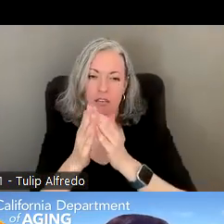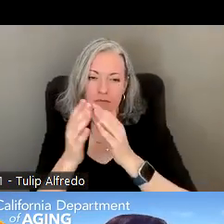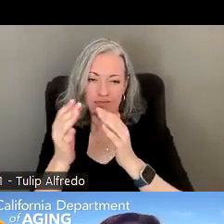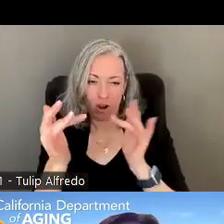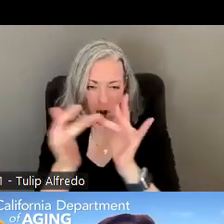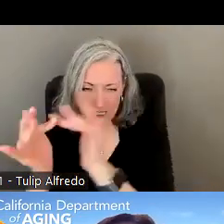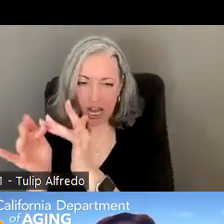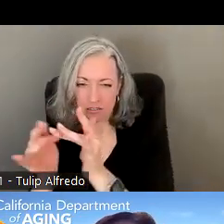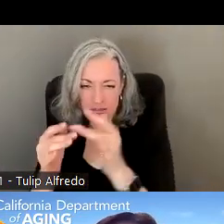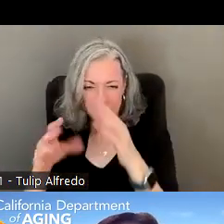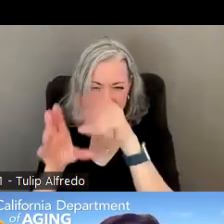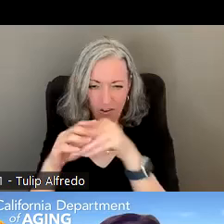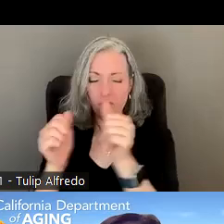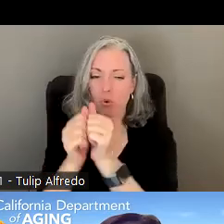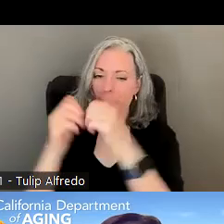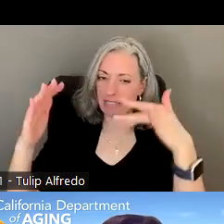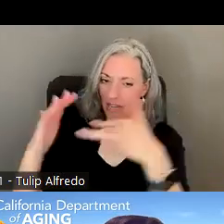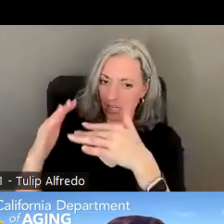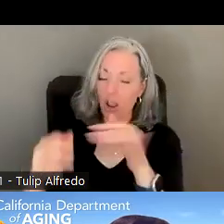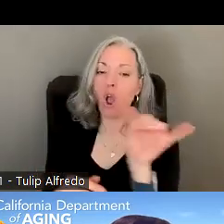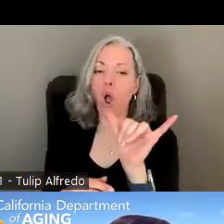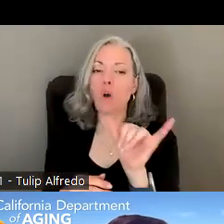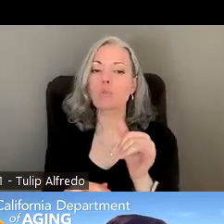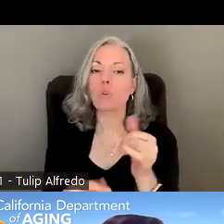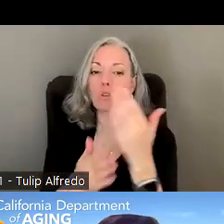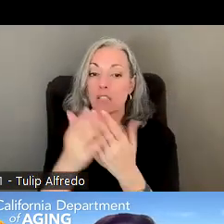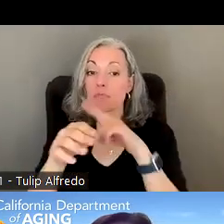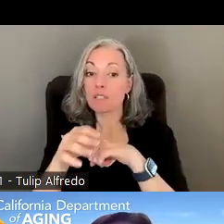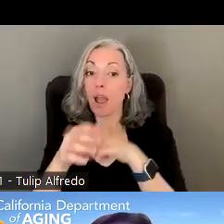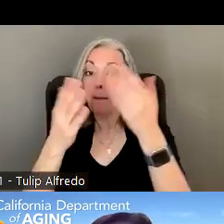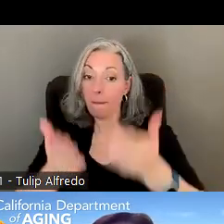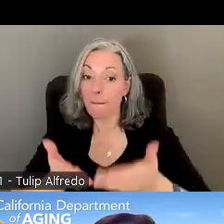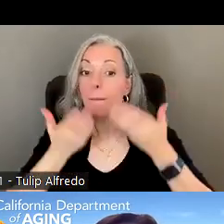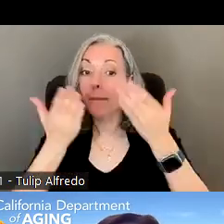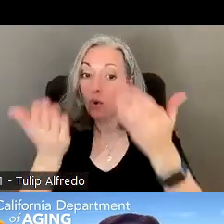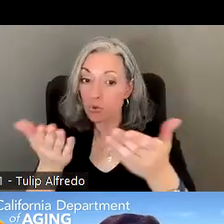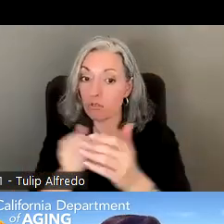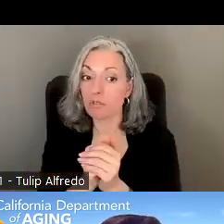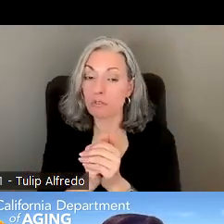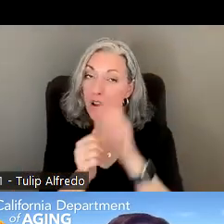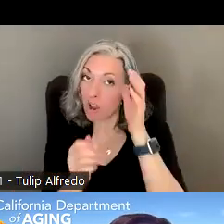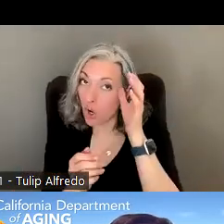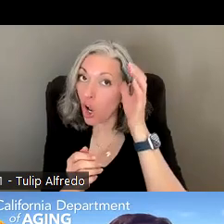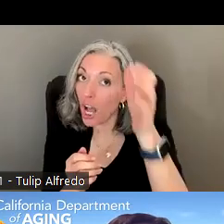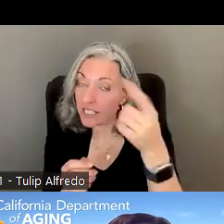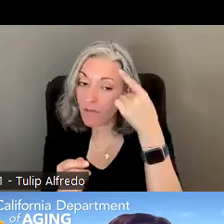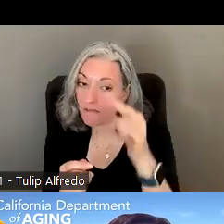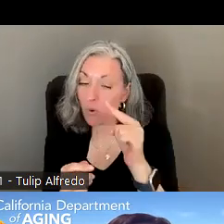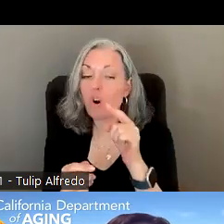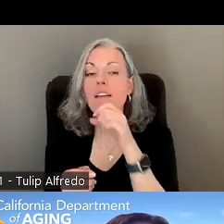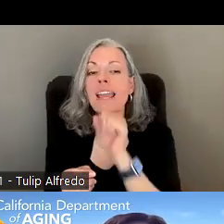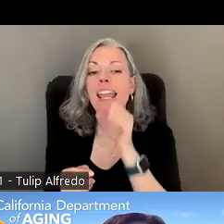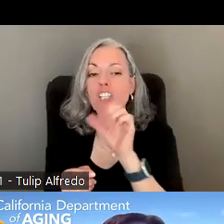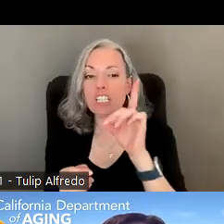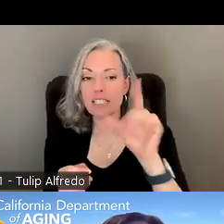study. Then I'm going to spend some time talking about a proposed concept for an aging and disability